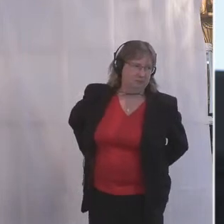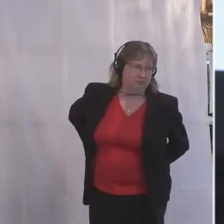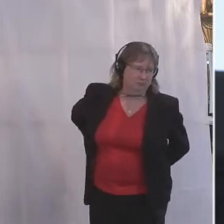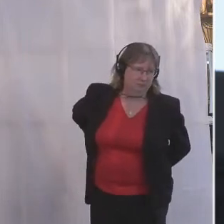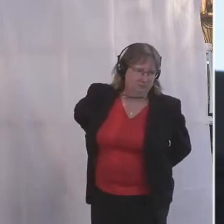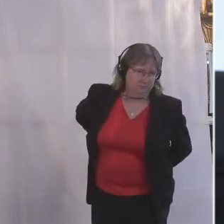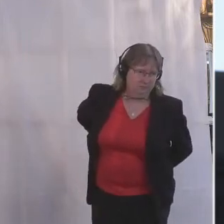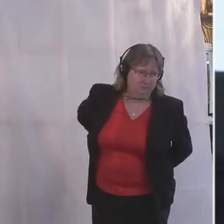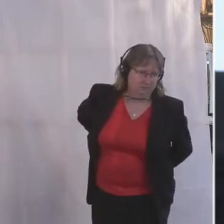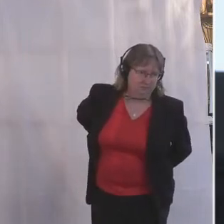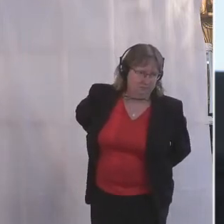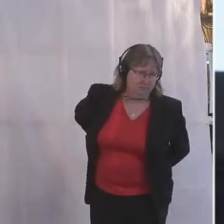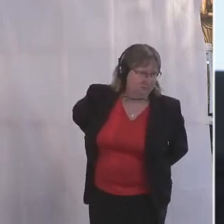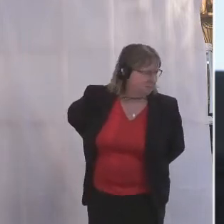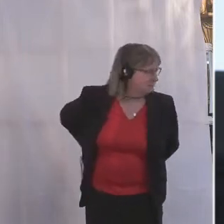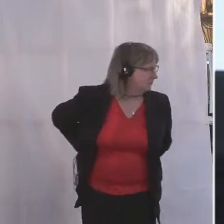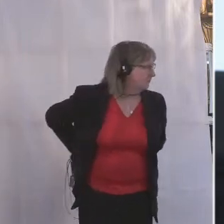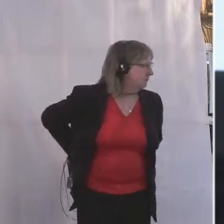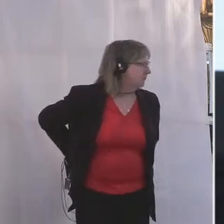So.